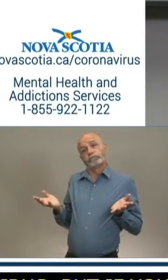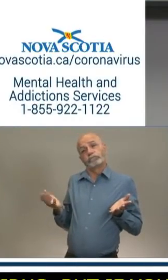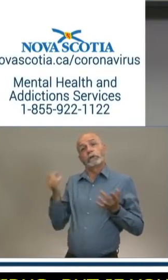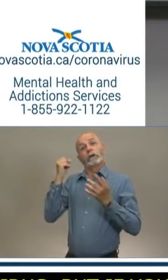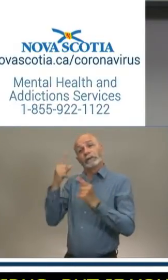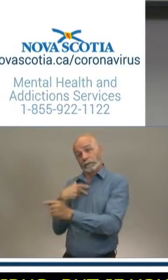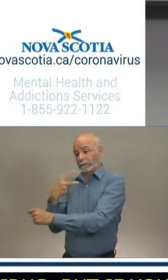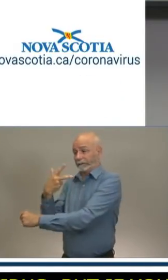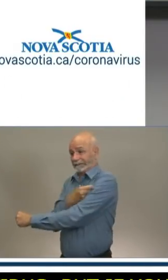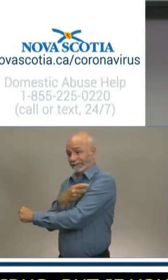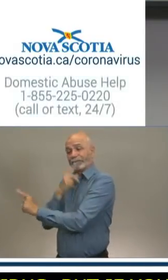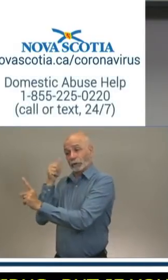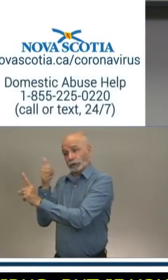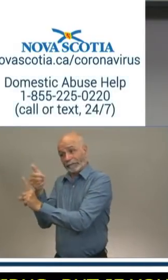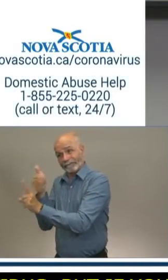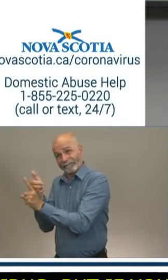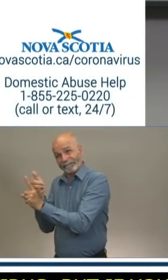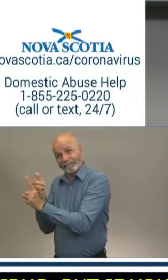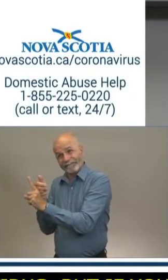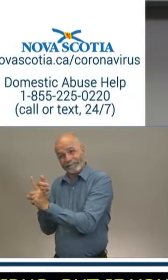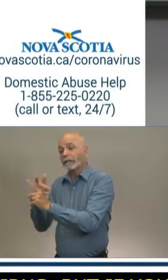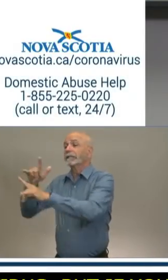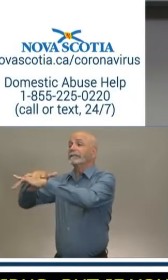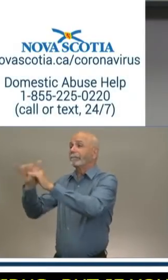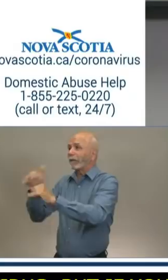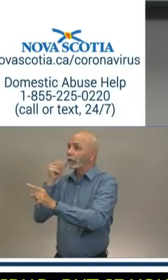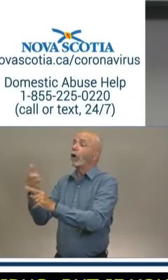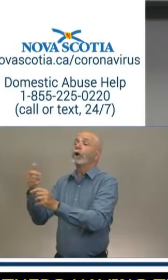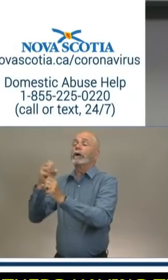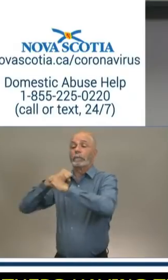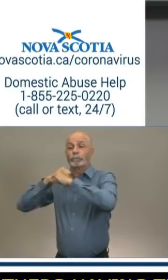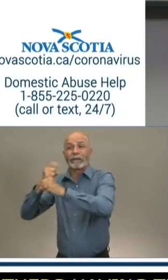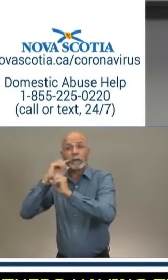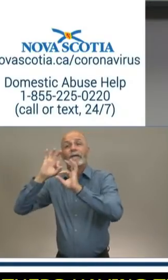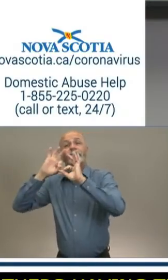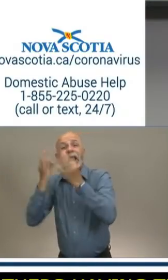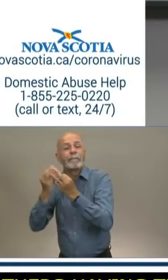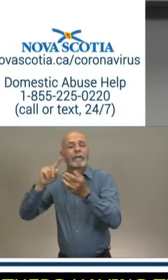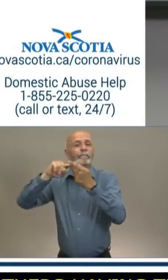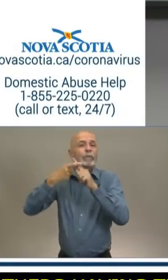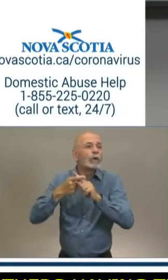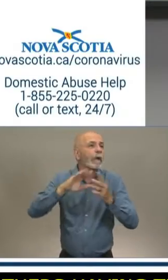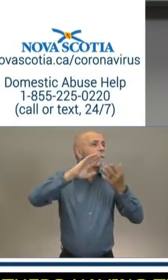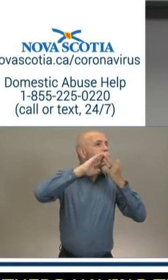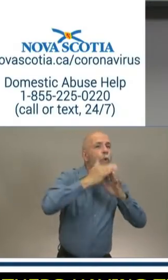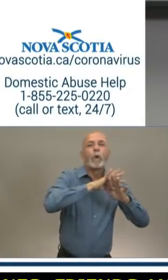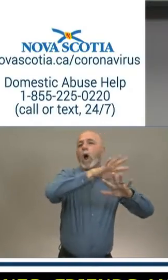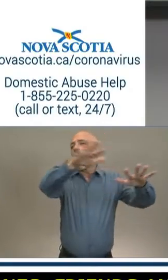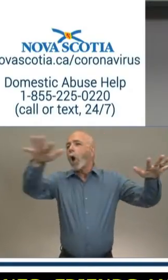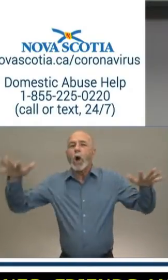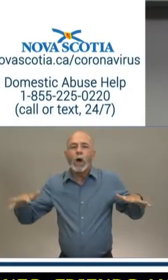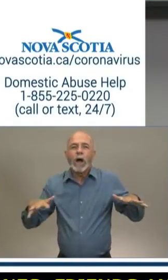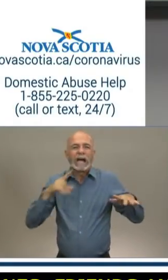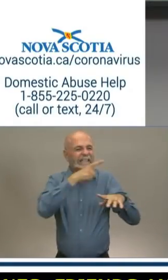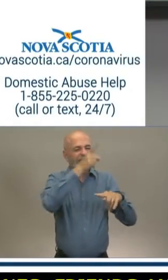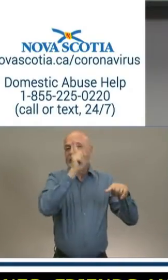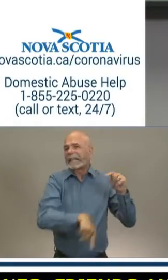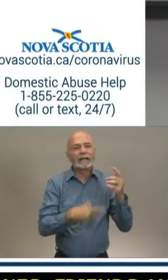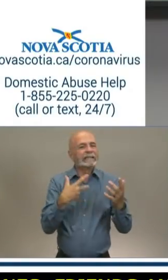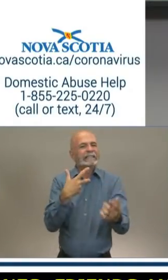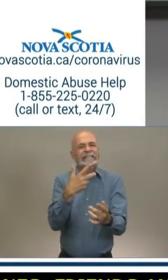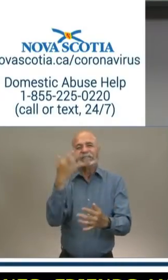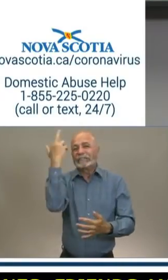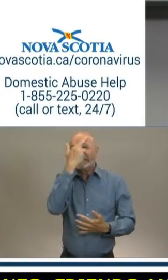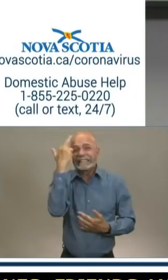loved ones, friends, neighbors, and community members who may not be able to get the vaccine. 75% is our minimum